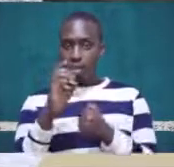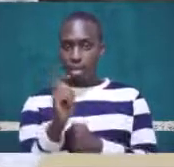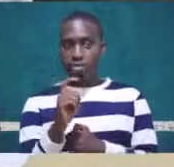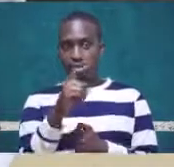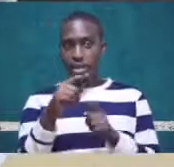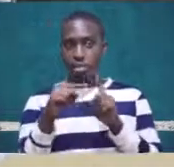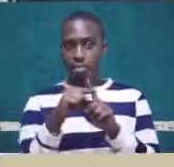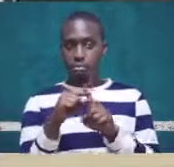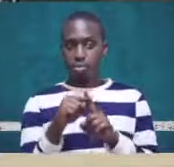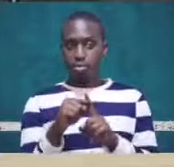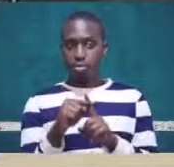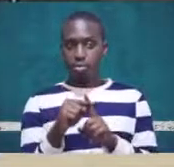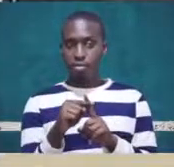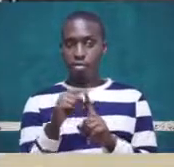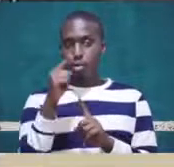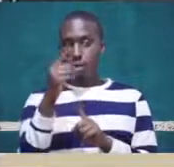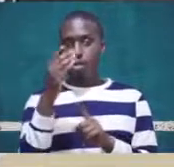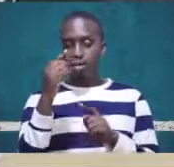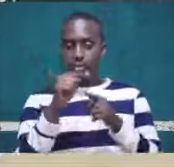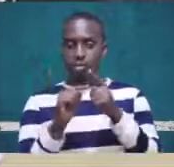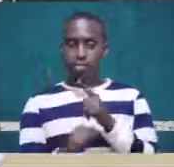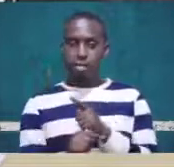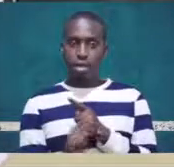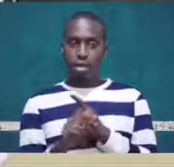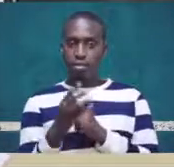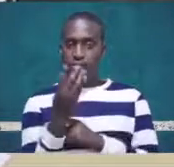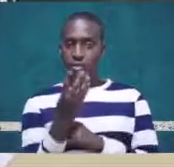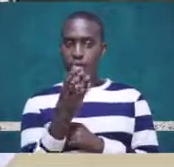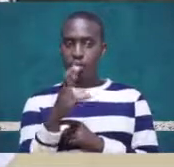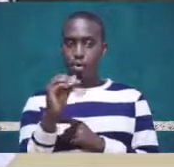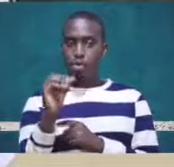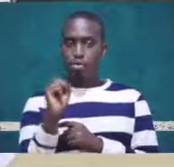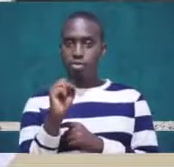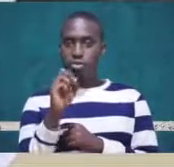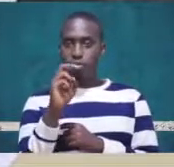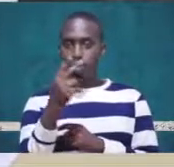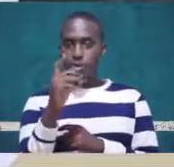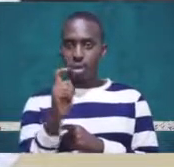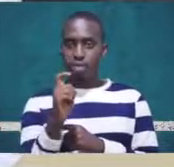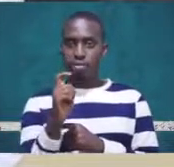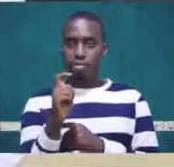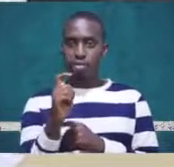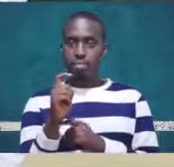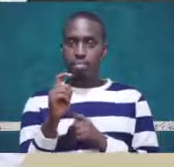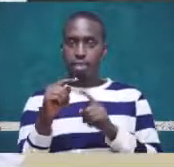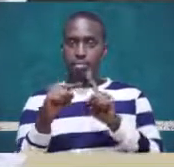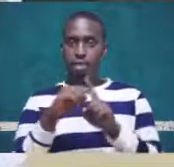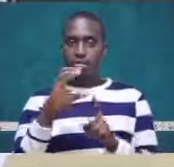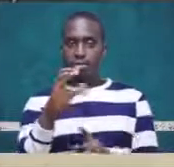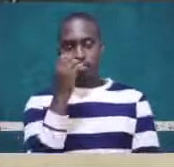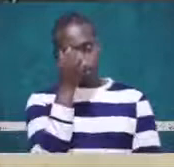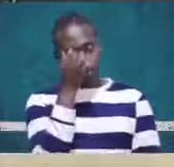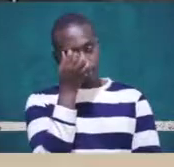positive, yes, that is plus 1 divided by 4 cosine of 2x plus